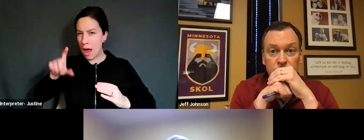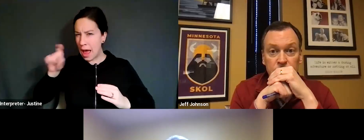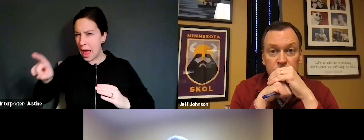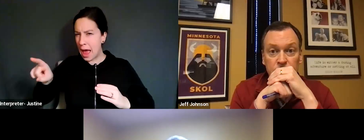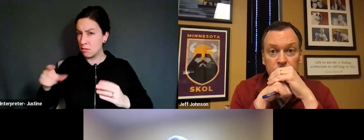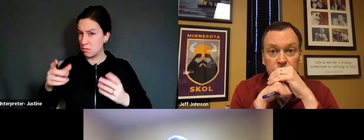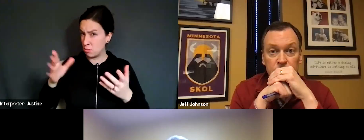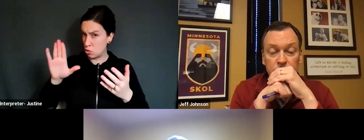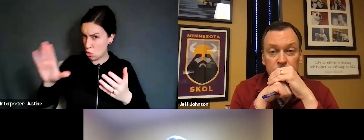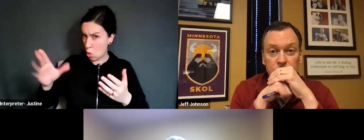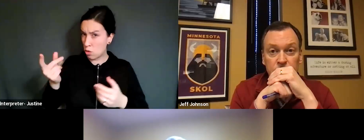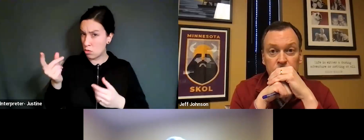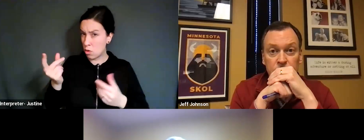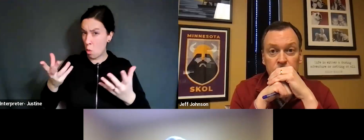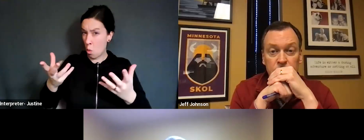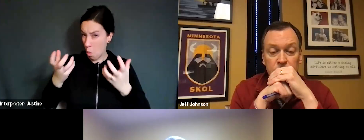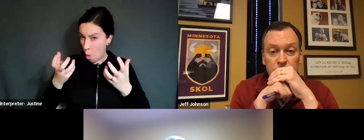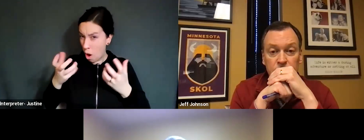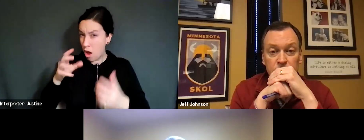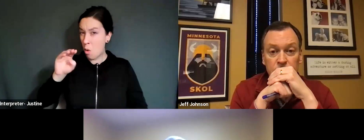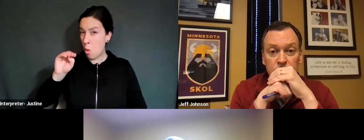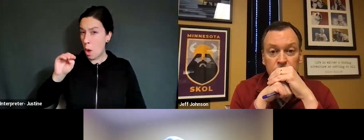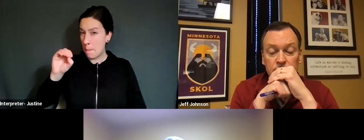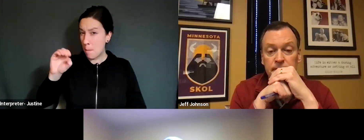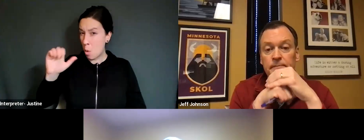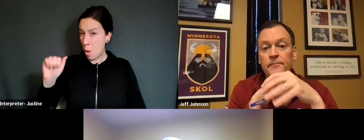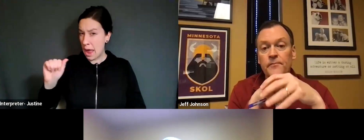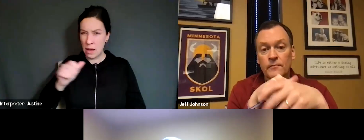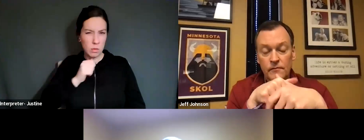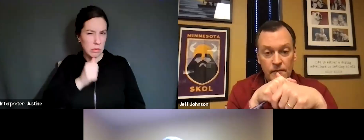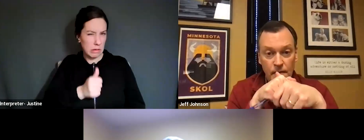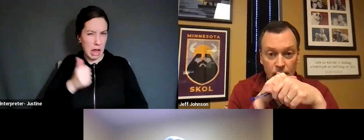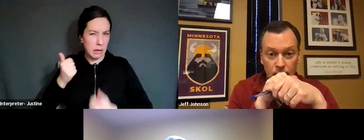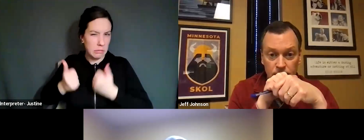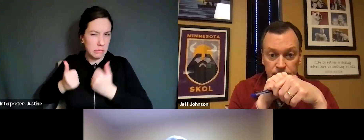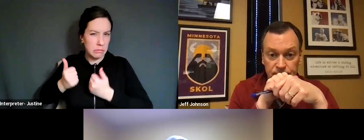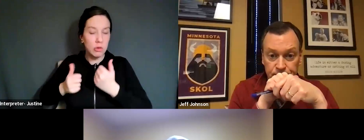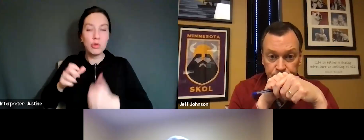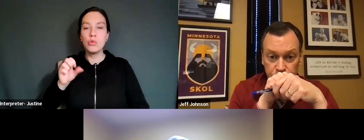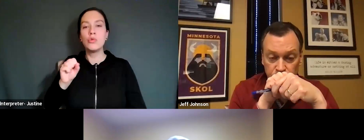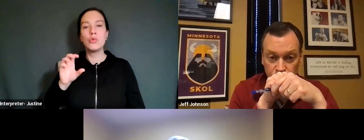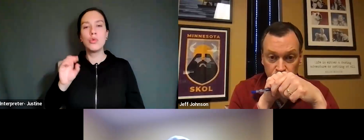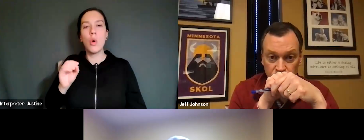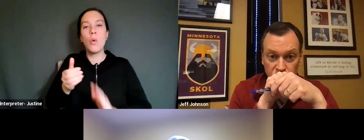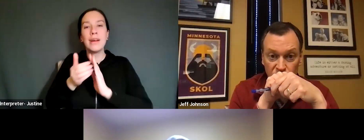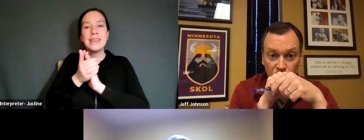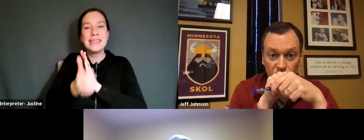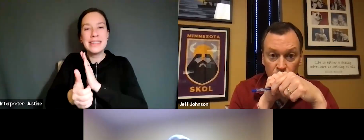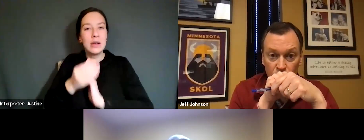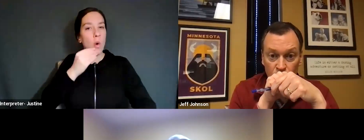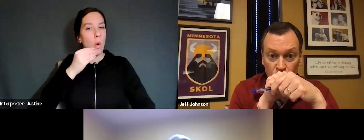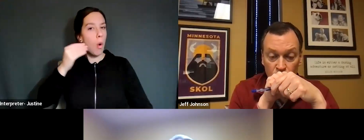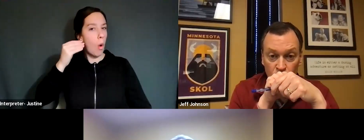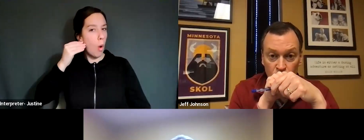So looking at dogs like that for this skilled home companion type of placement that maybe don't like public, but they love to